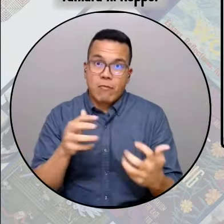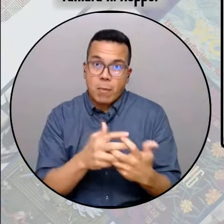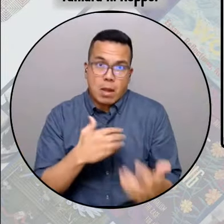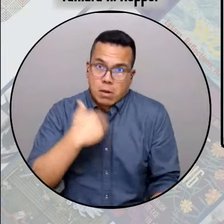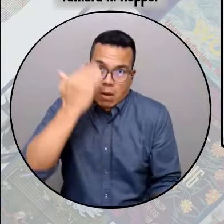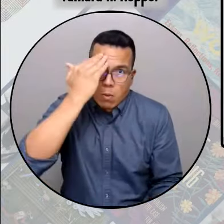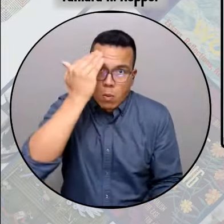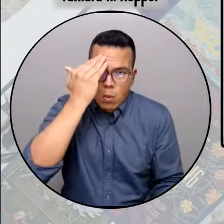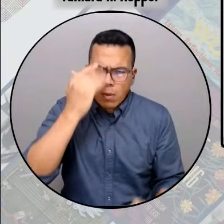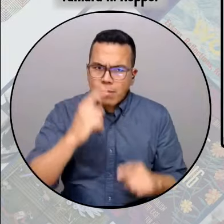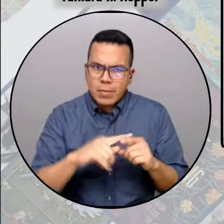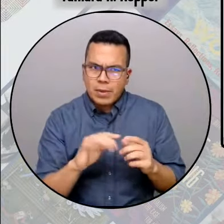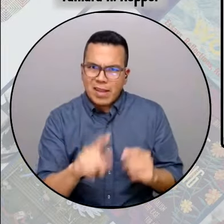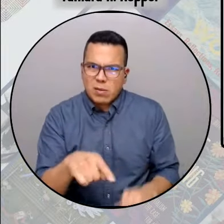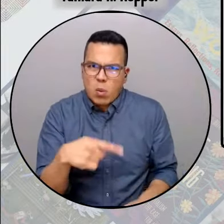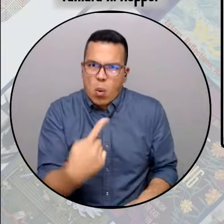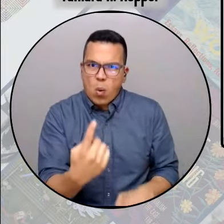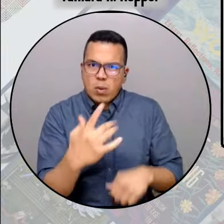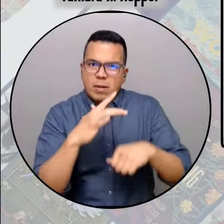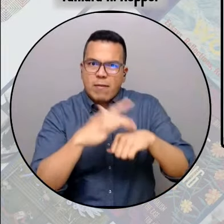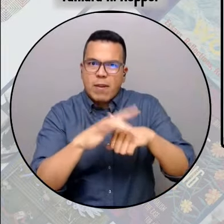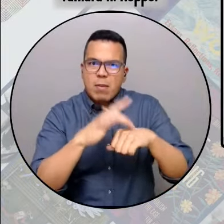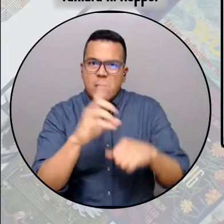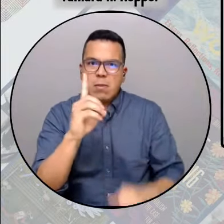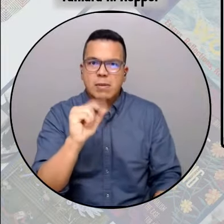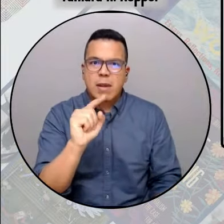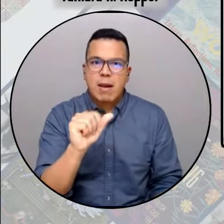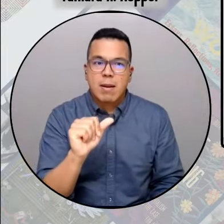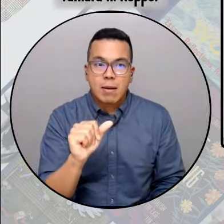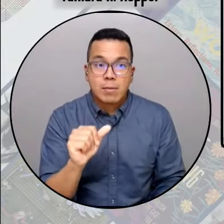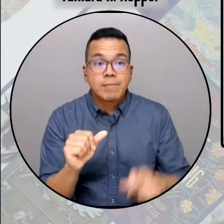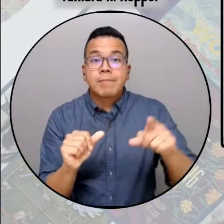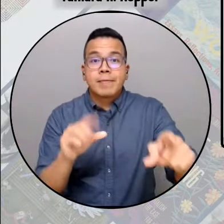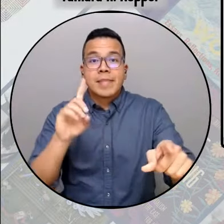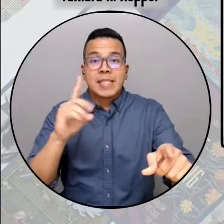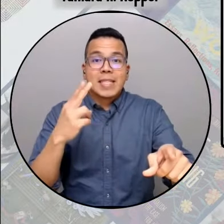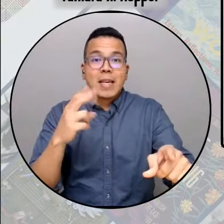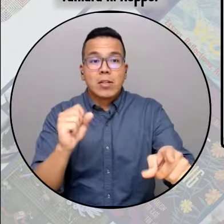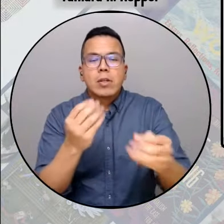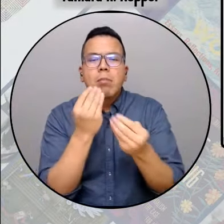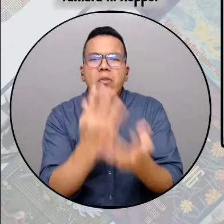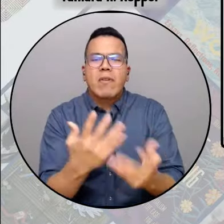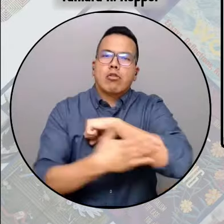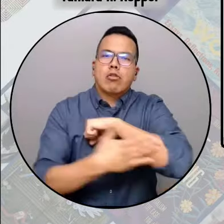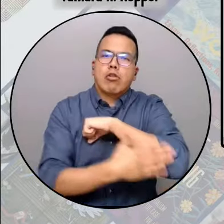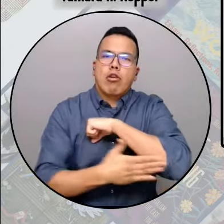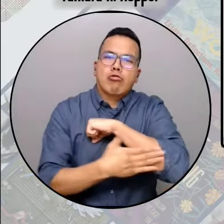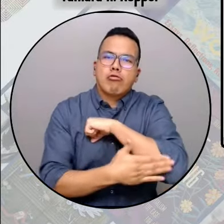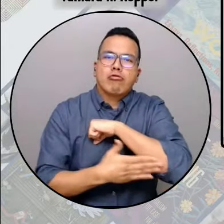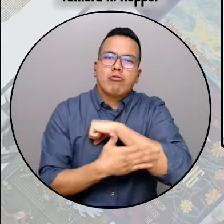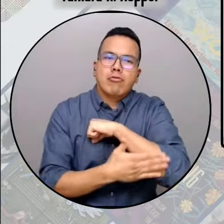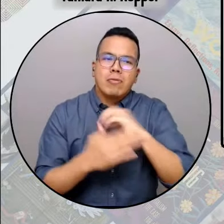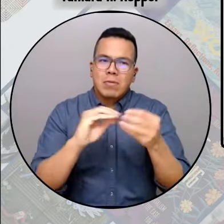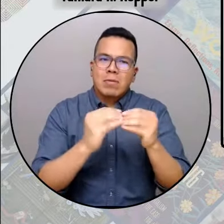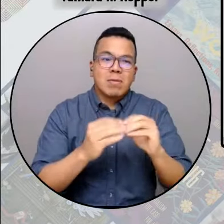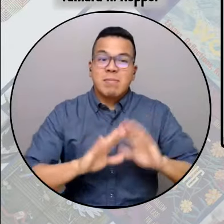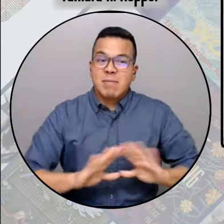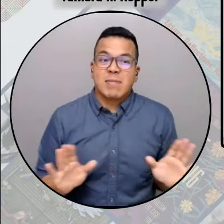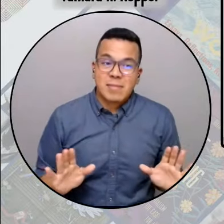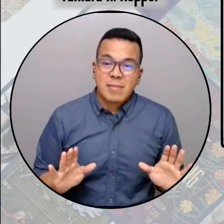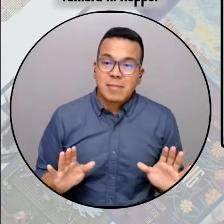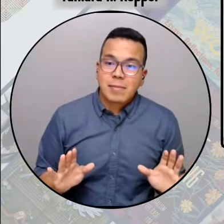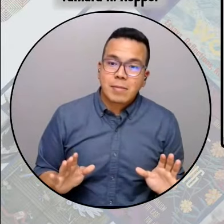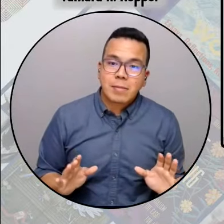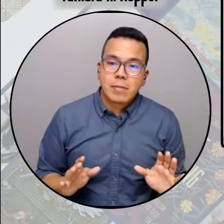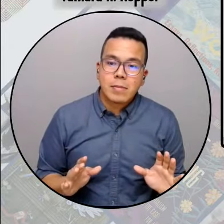available to me. So what they'll usually do is provide data at the nationality level. And this partly has to do with, and this is something